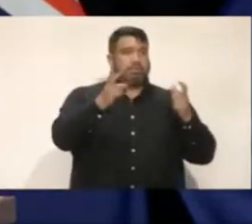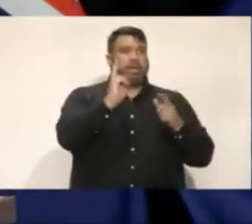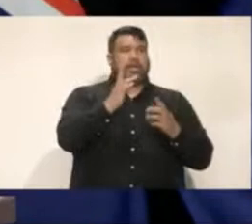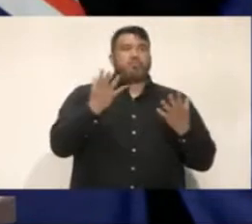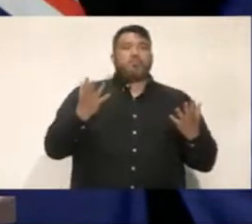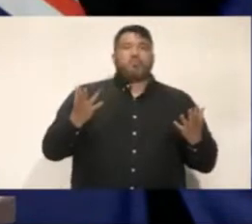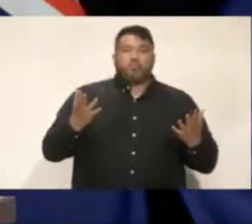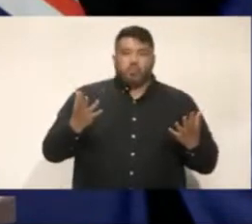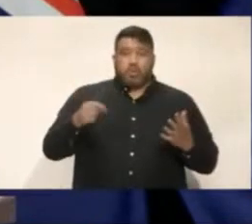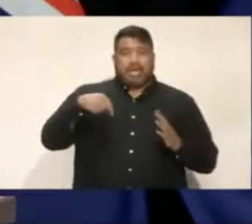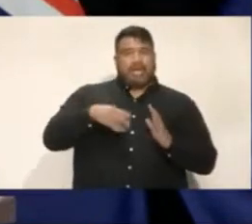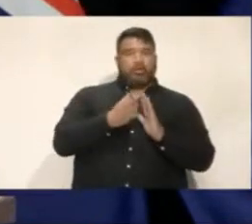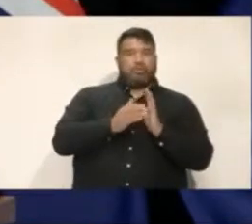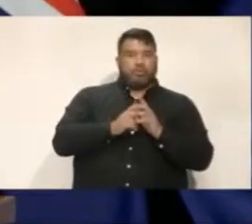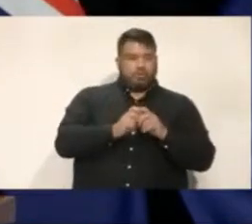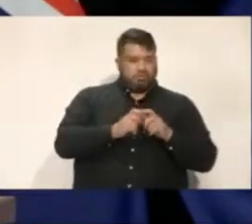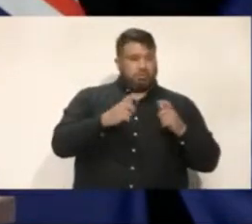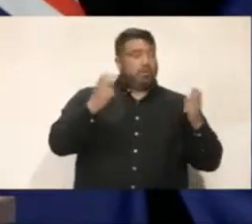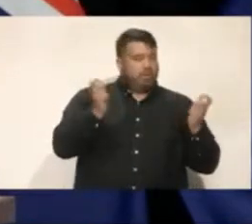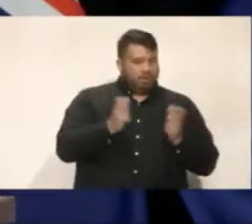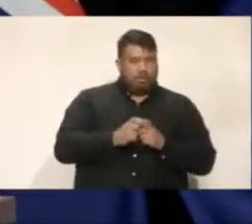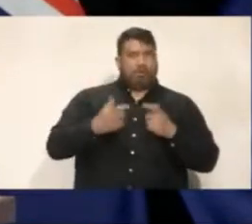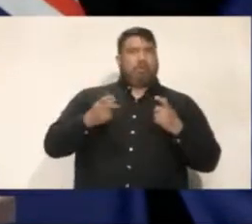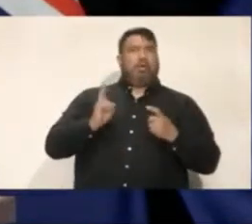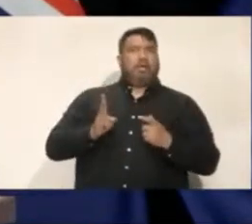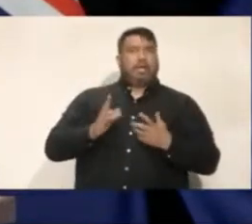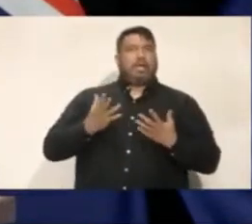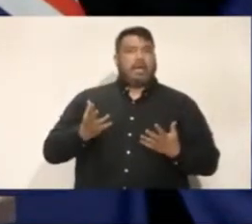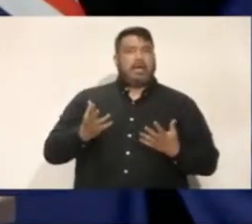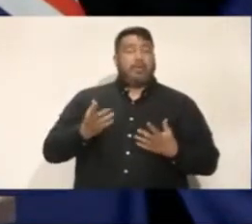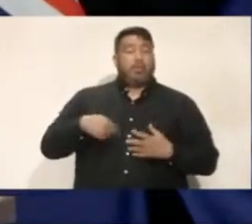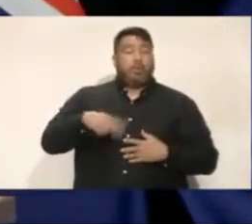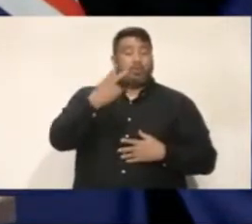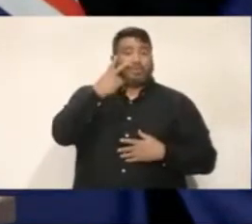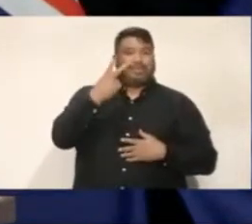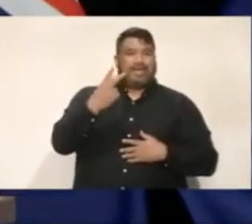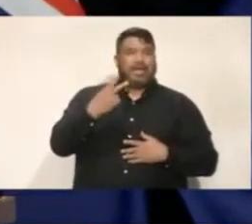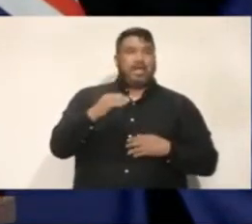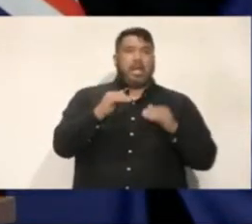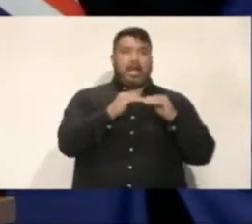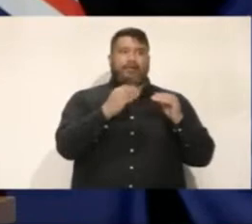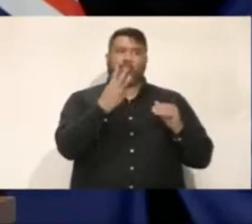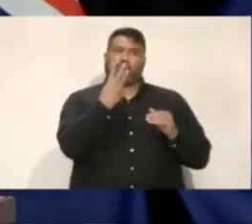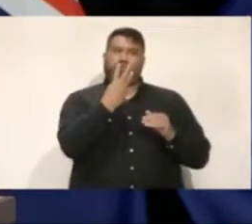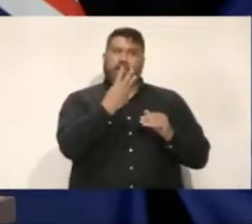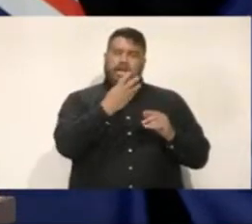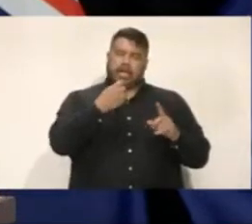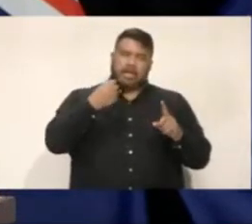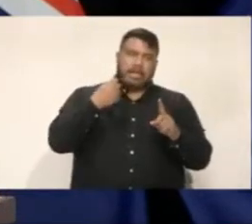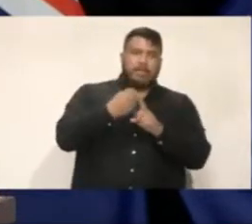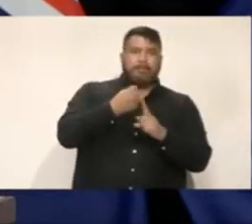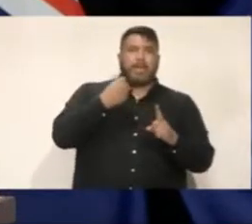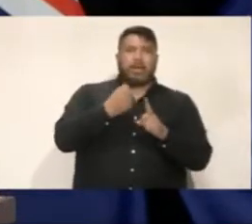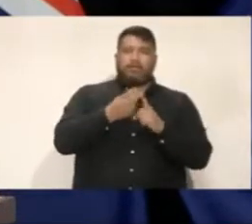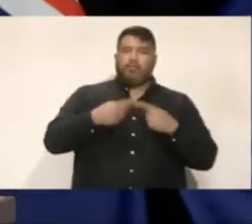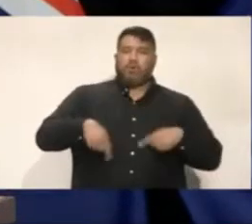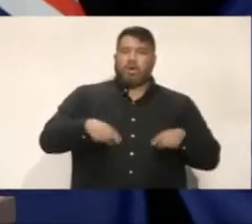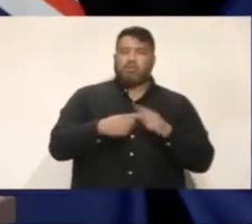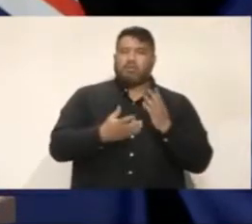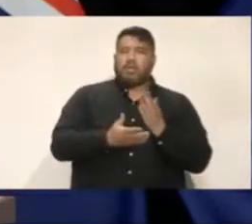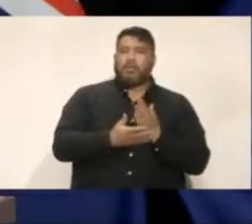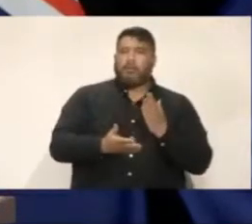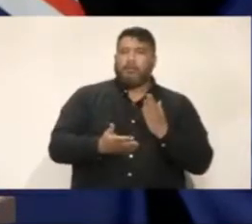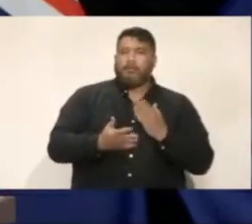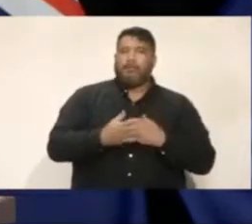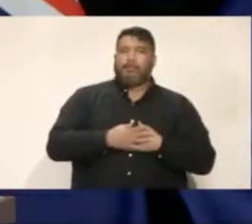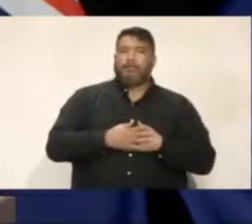I suspect that in time, modelling will demonstrate what a difference level 3 in particular made to our response. And everyone has